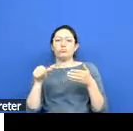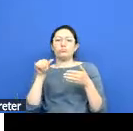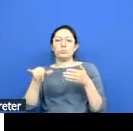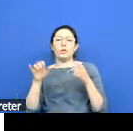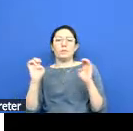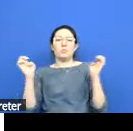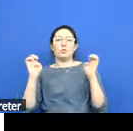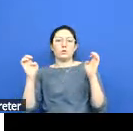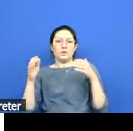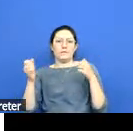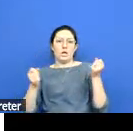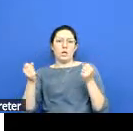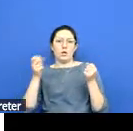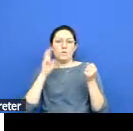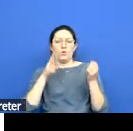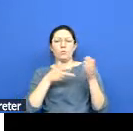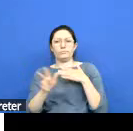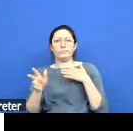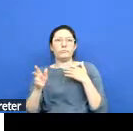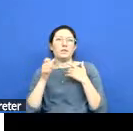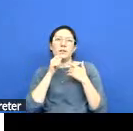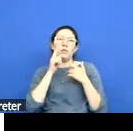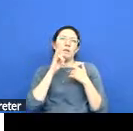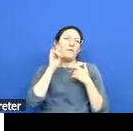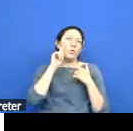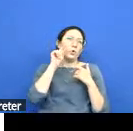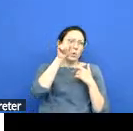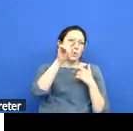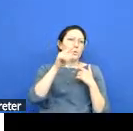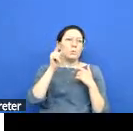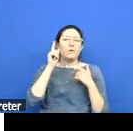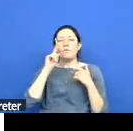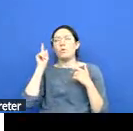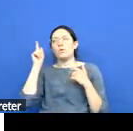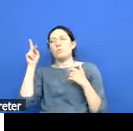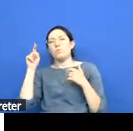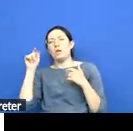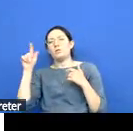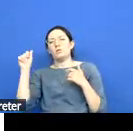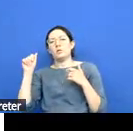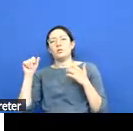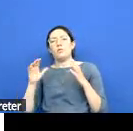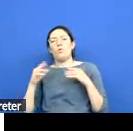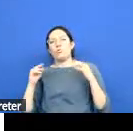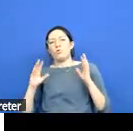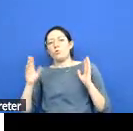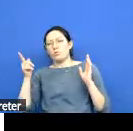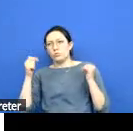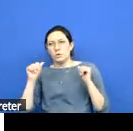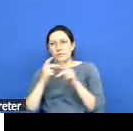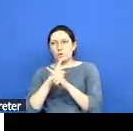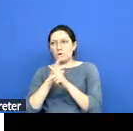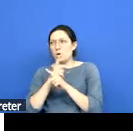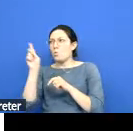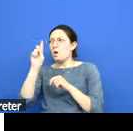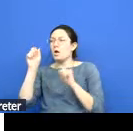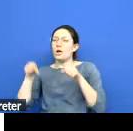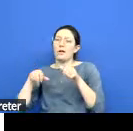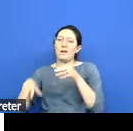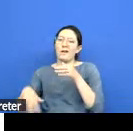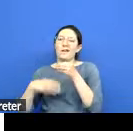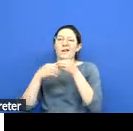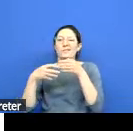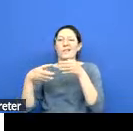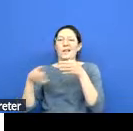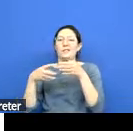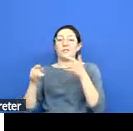again more for the plaza owner than Seven Group. It's just so we can figure out where it makes the most sense to do that. But that way, if an ambulance